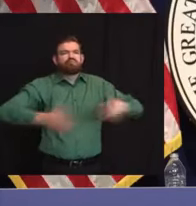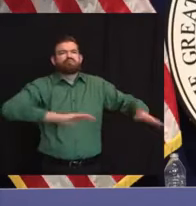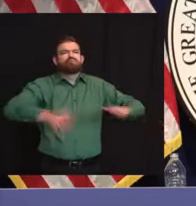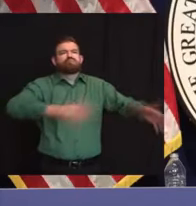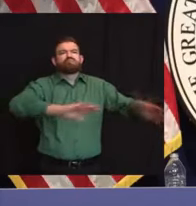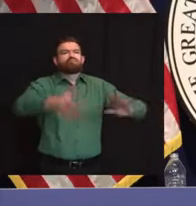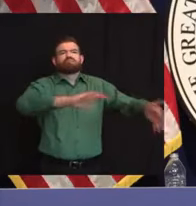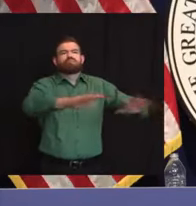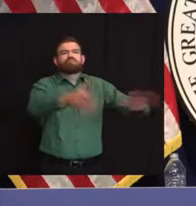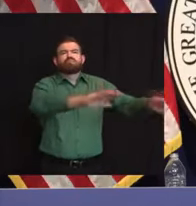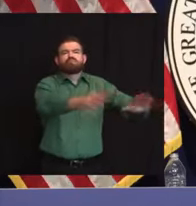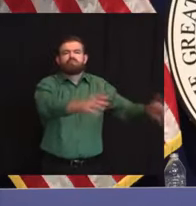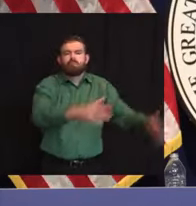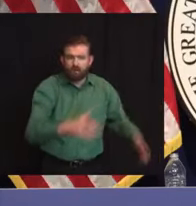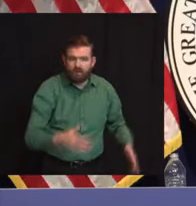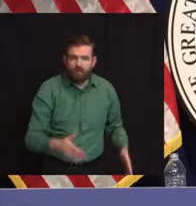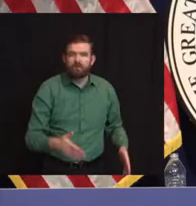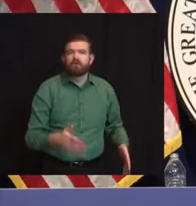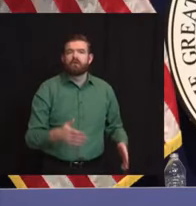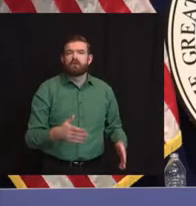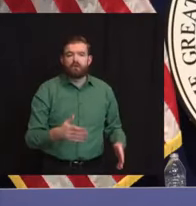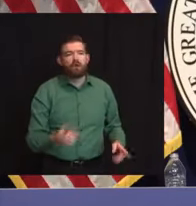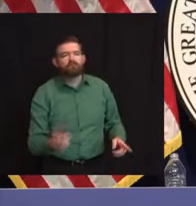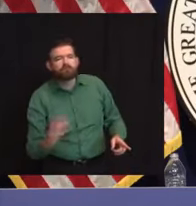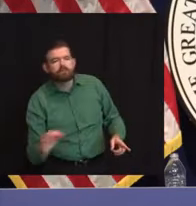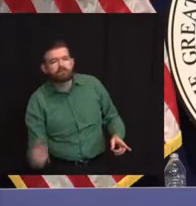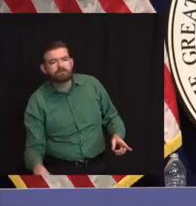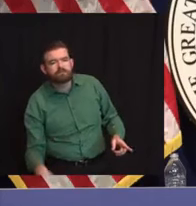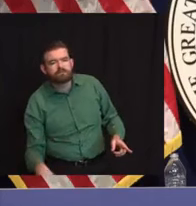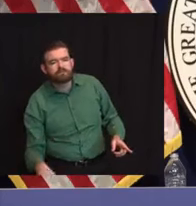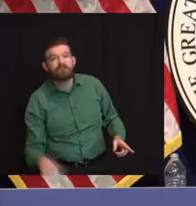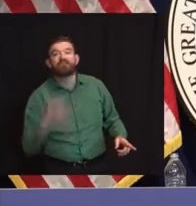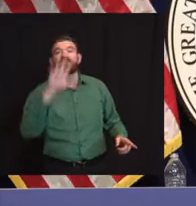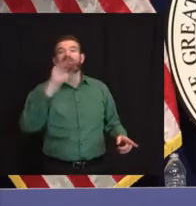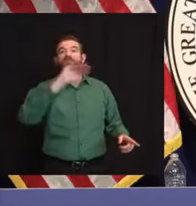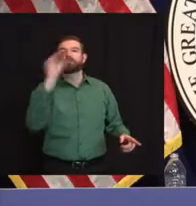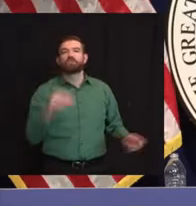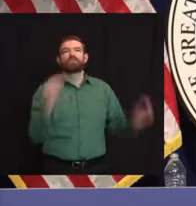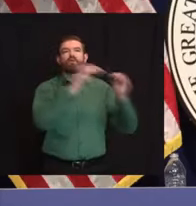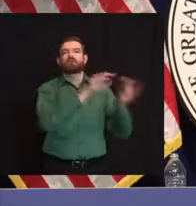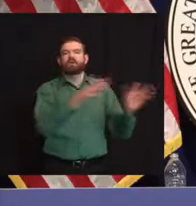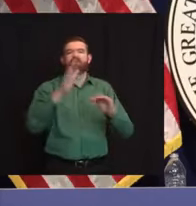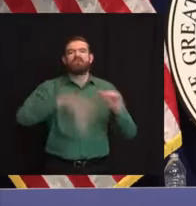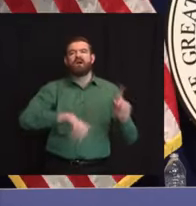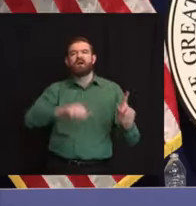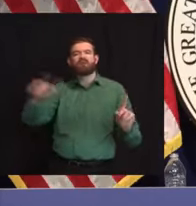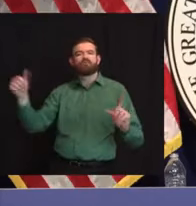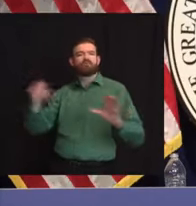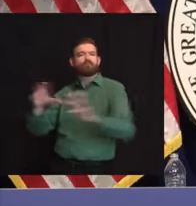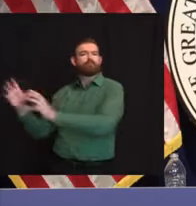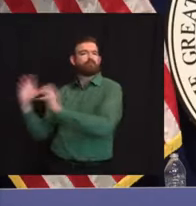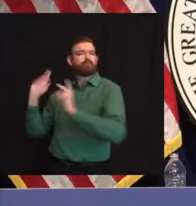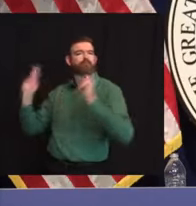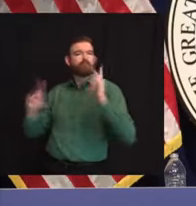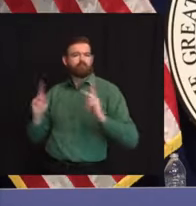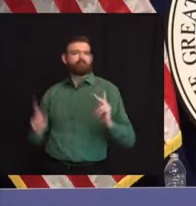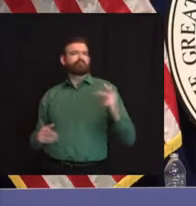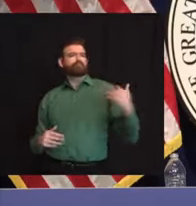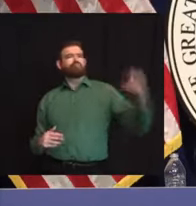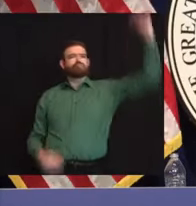not seen that number yet, and again, I remain suspicious, and the number that Judy had mentioned the other day on hospitalizations was at least